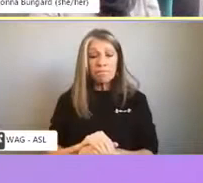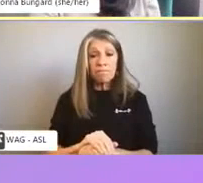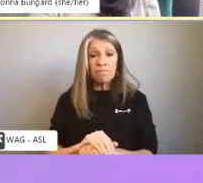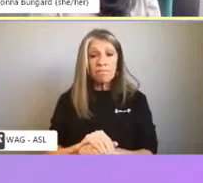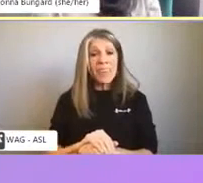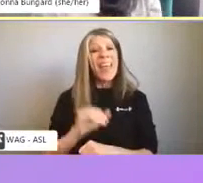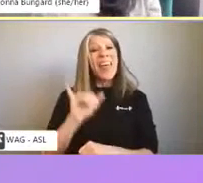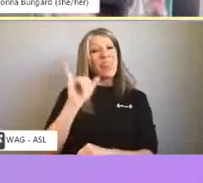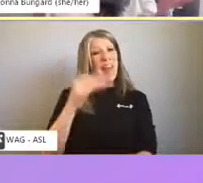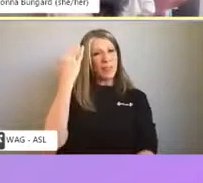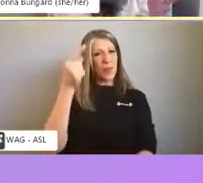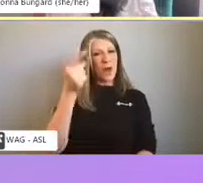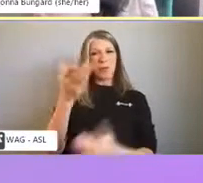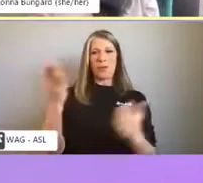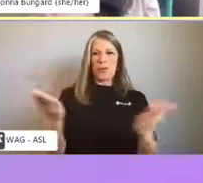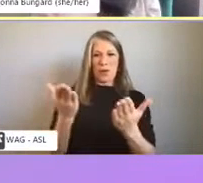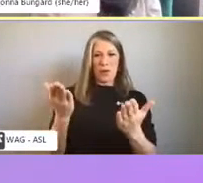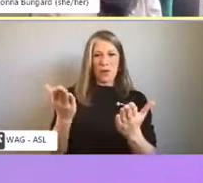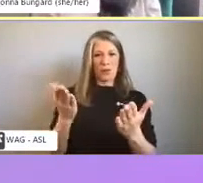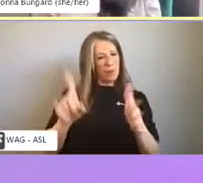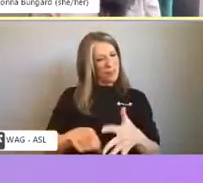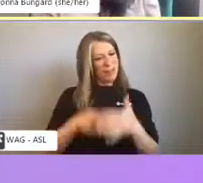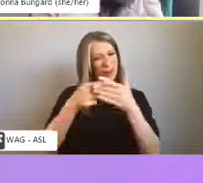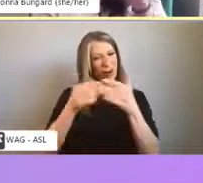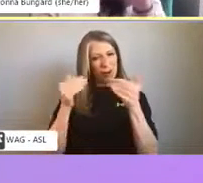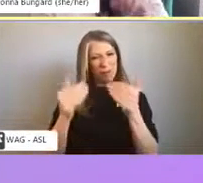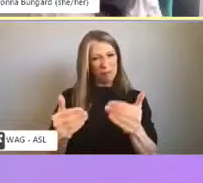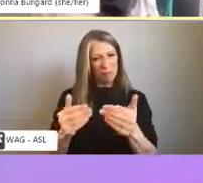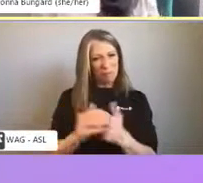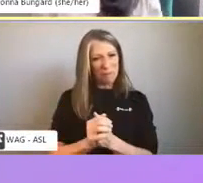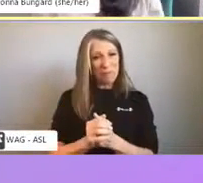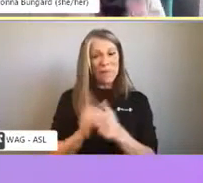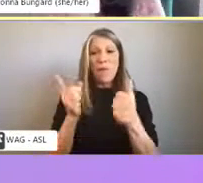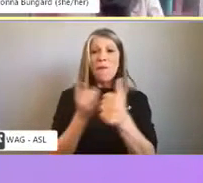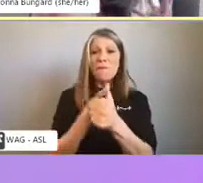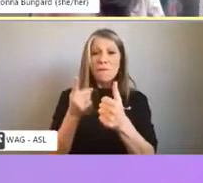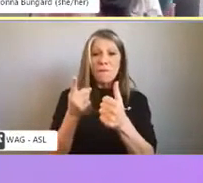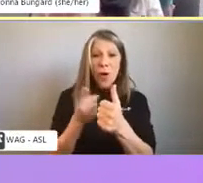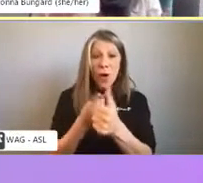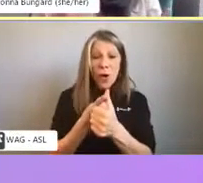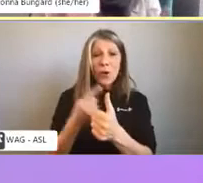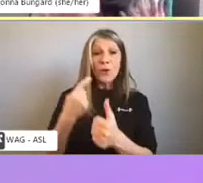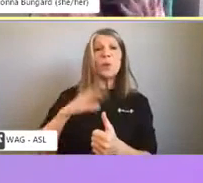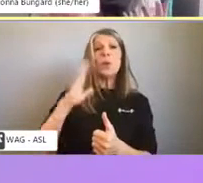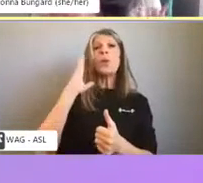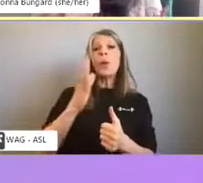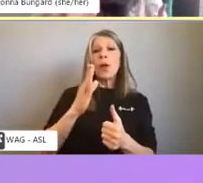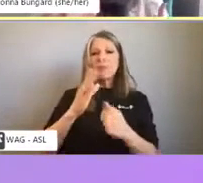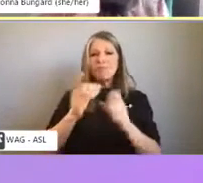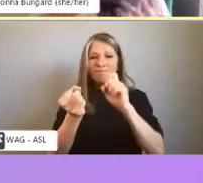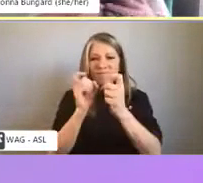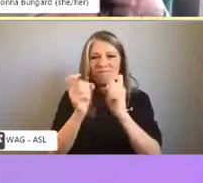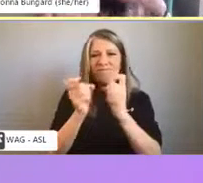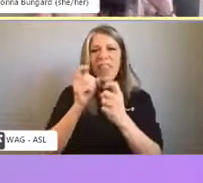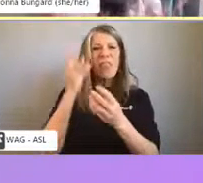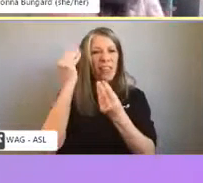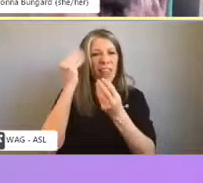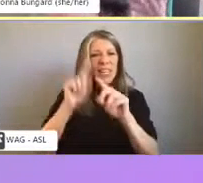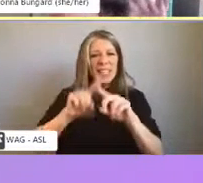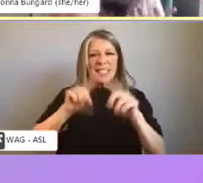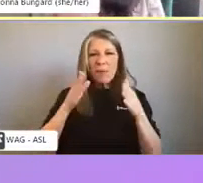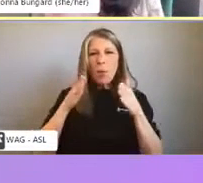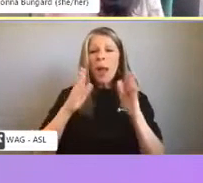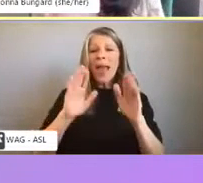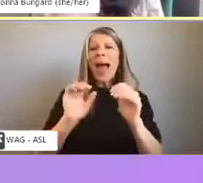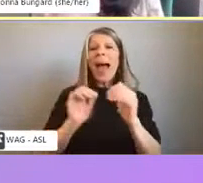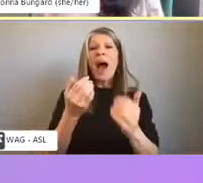which is why you're here. So let's get into it. First, we're going to redefine and rethink about how